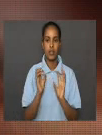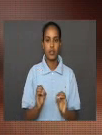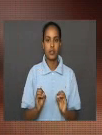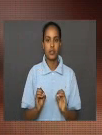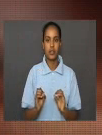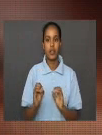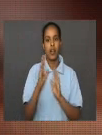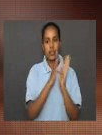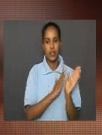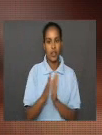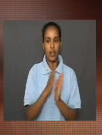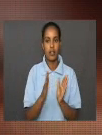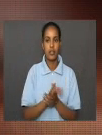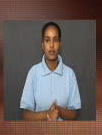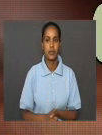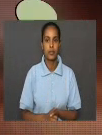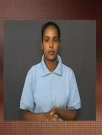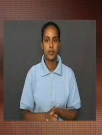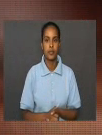Students, let's get ready.